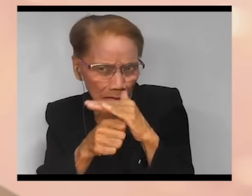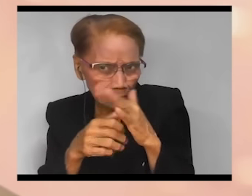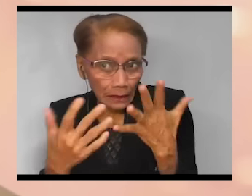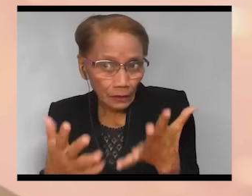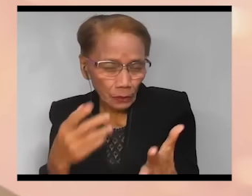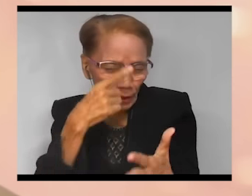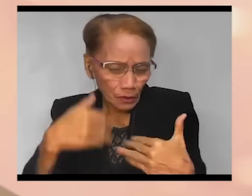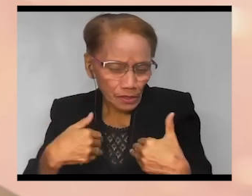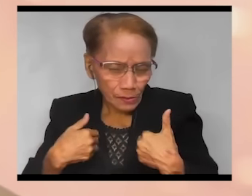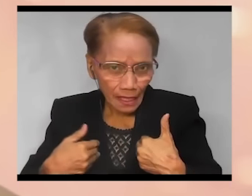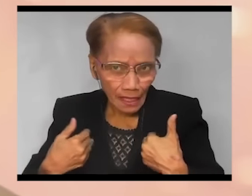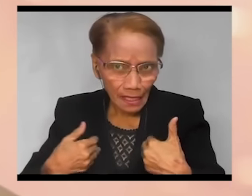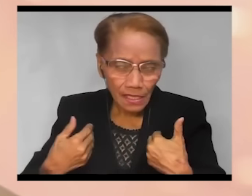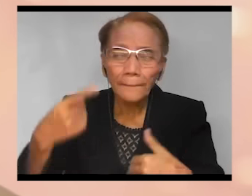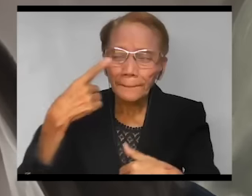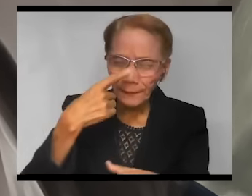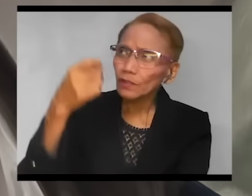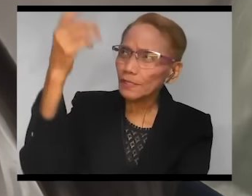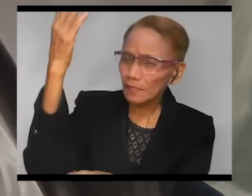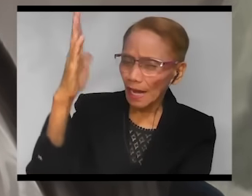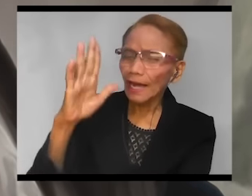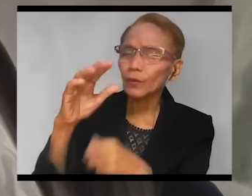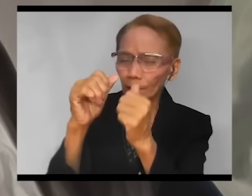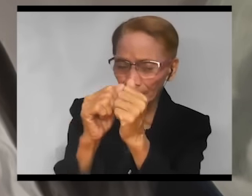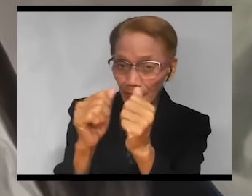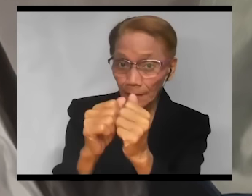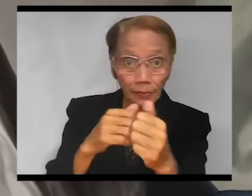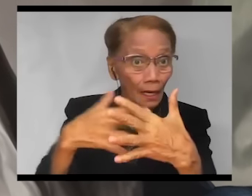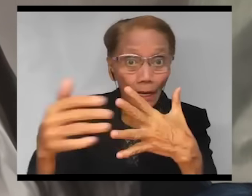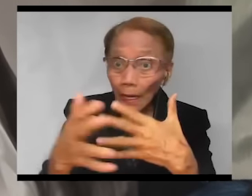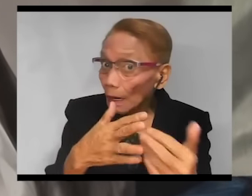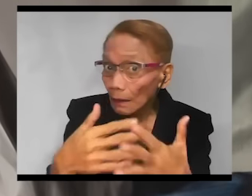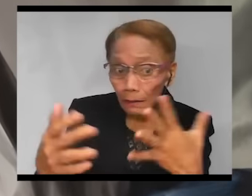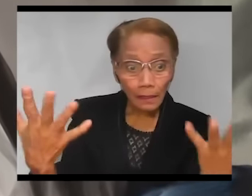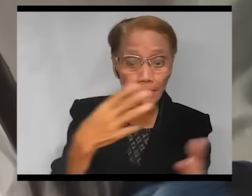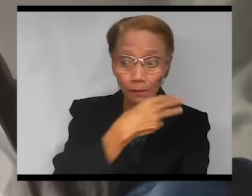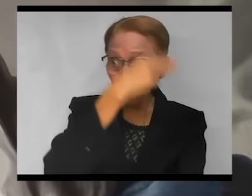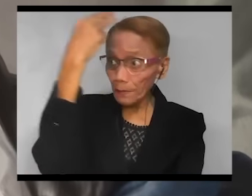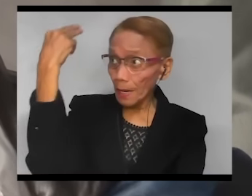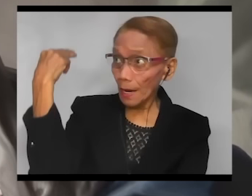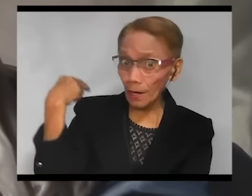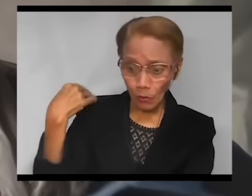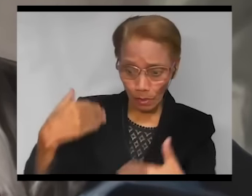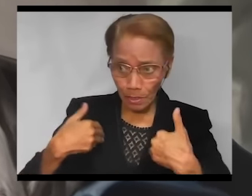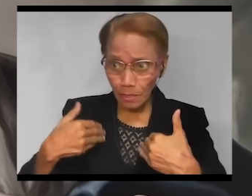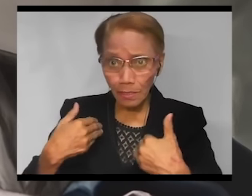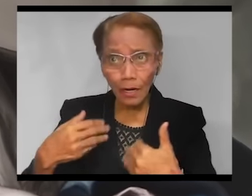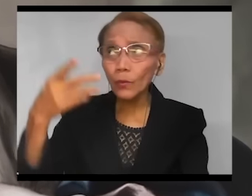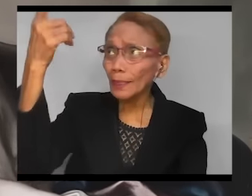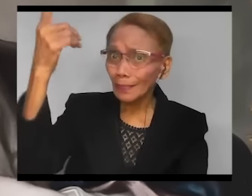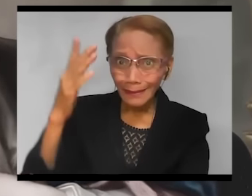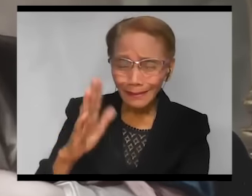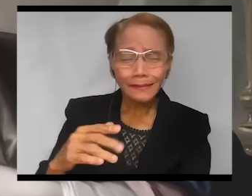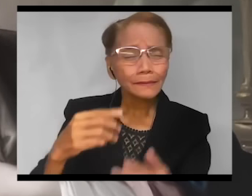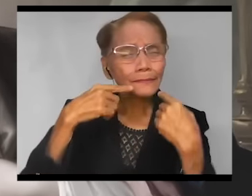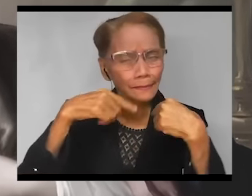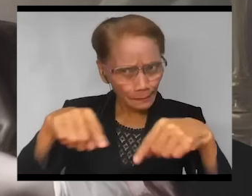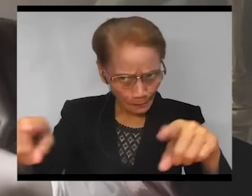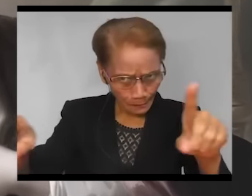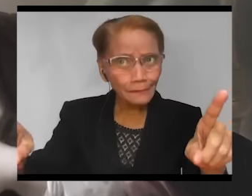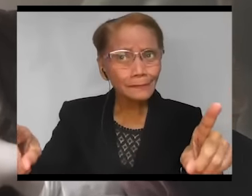because God will be with him. Even Mary was young when the angel proclaimed God's mission for her, and